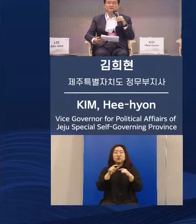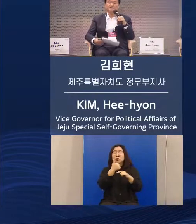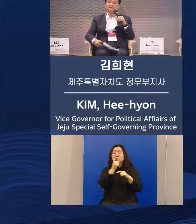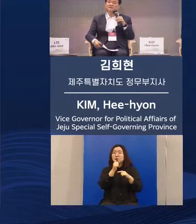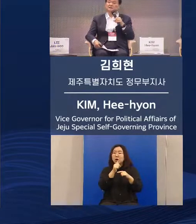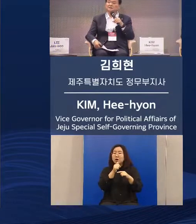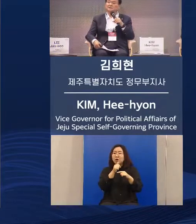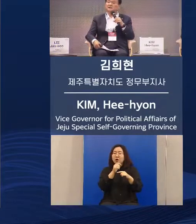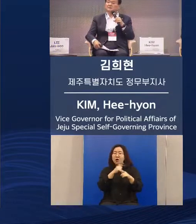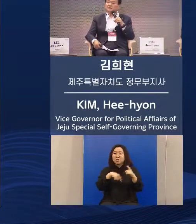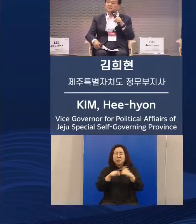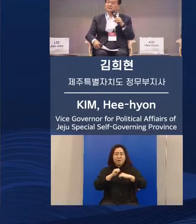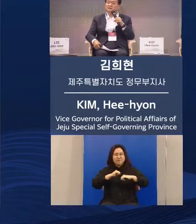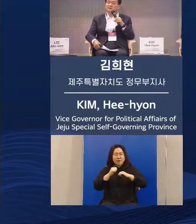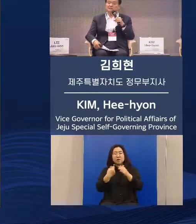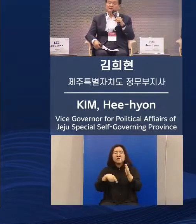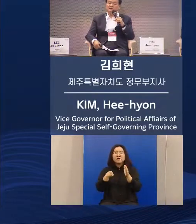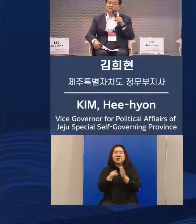in Jeju,